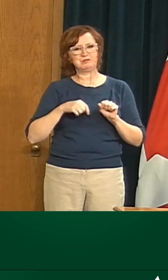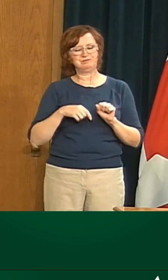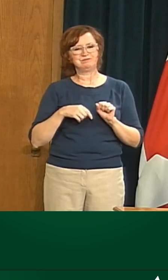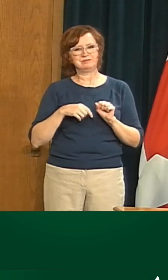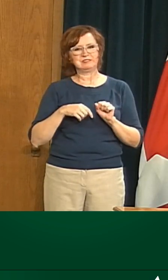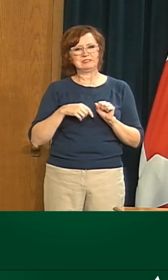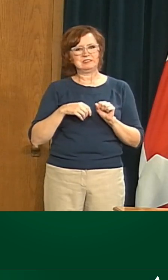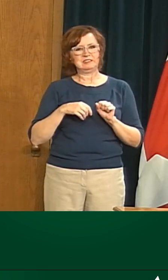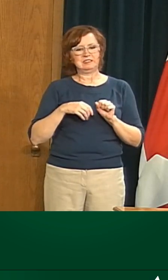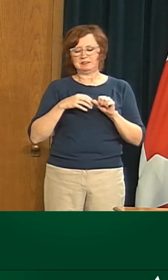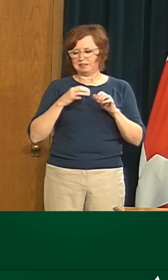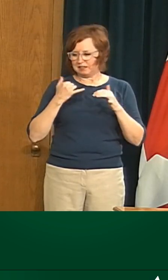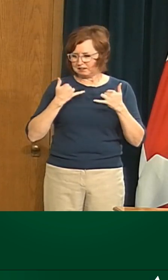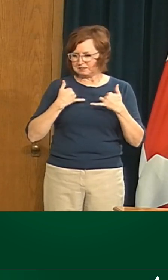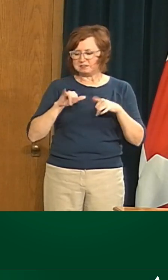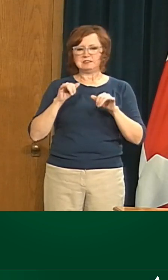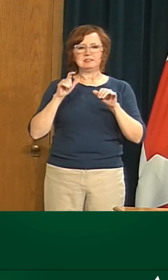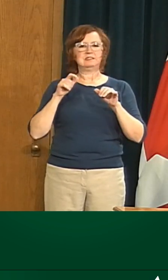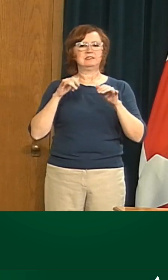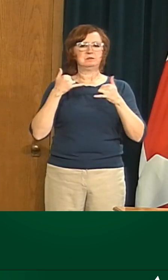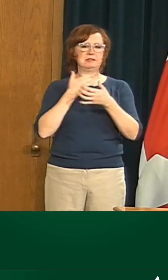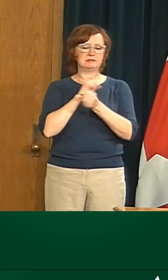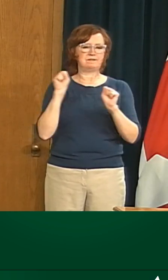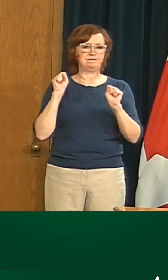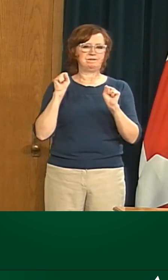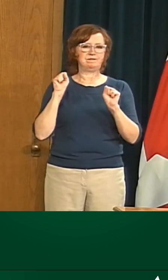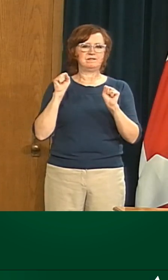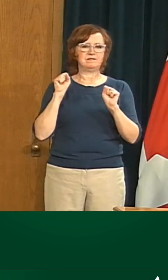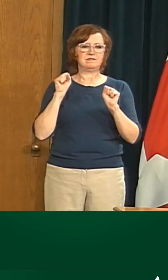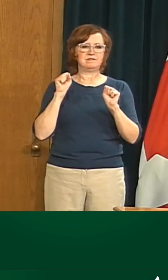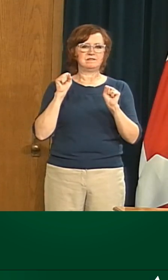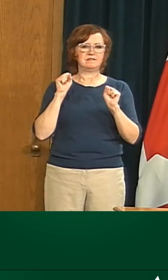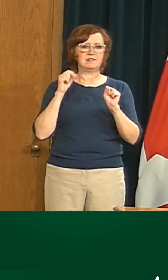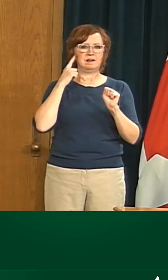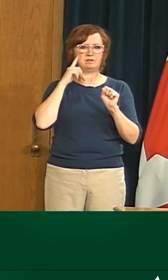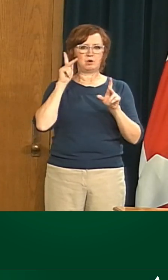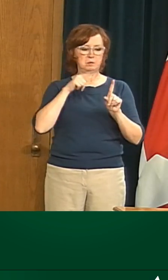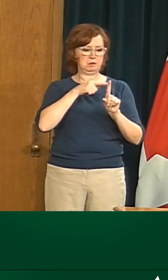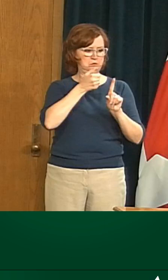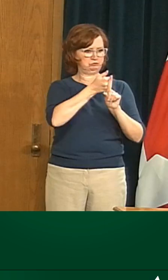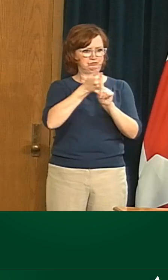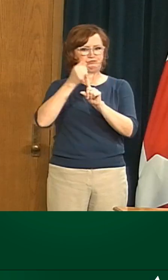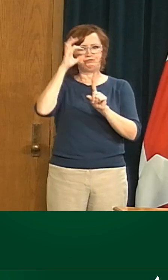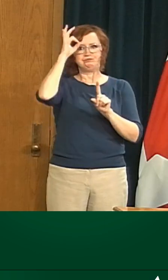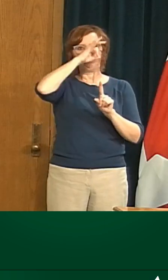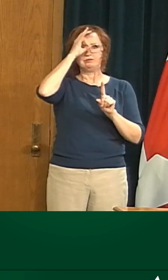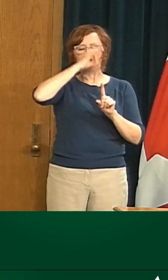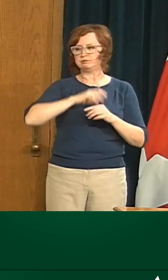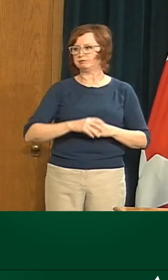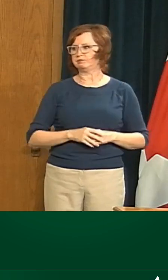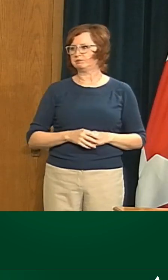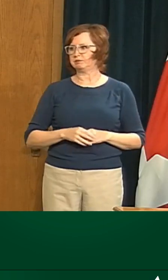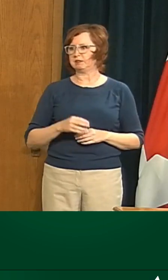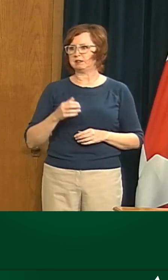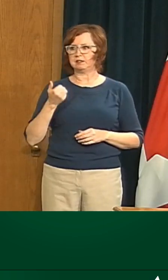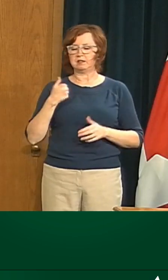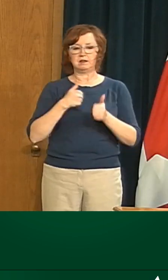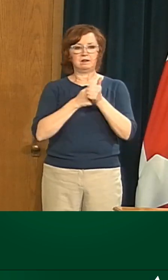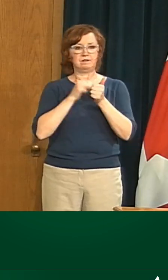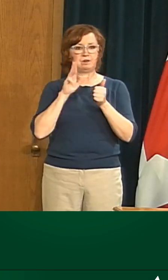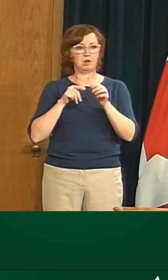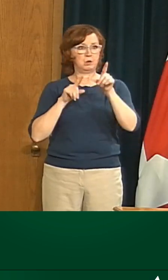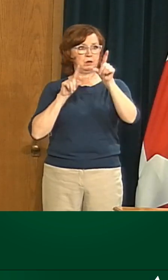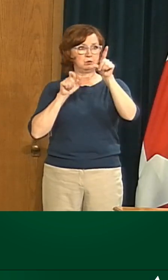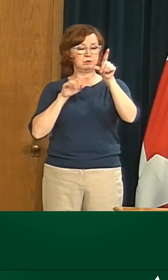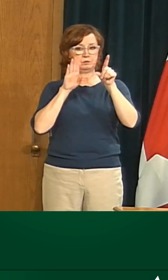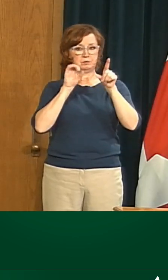away is important. So all these three pillars are essential as part of the offensive strategy. Do you have a follow-up, Bonnie?